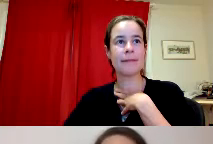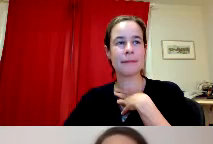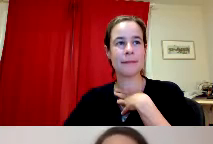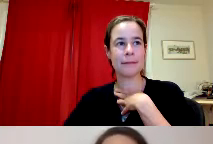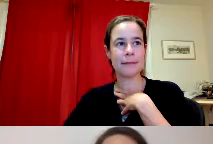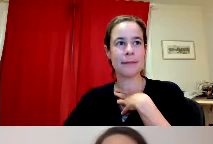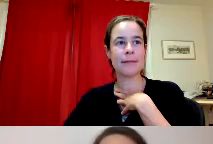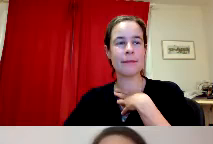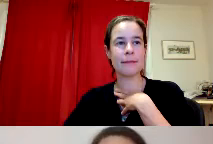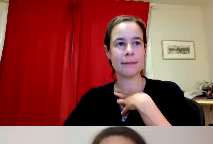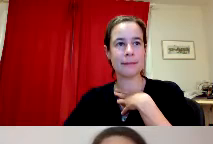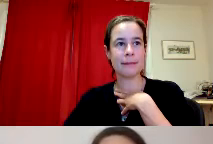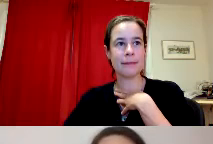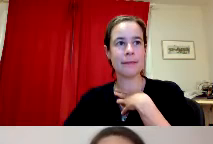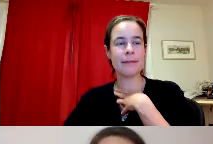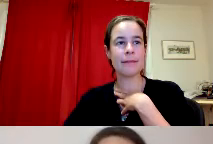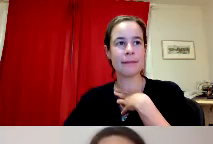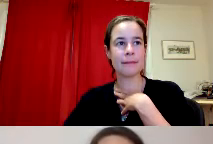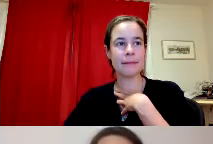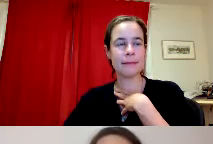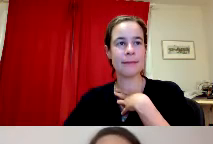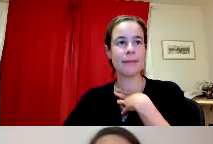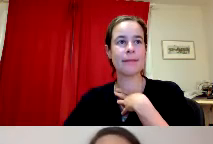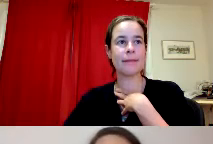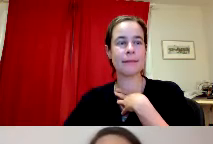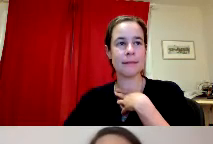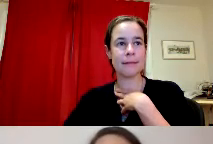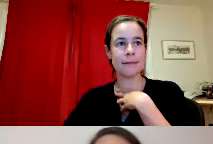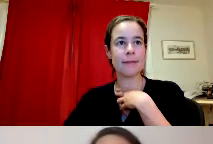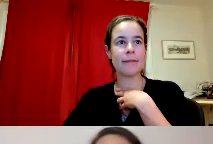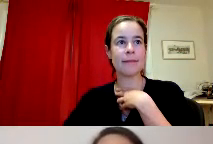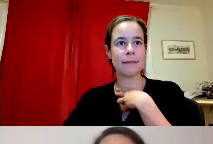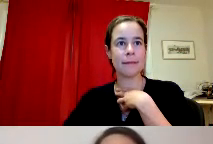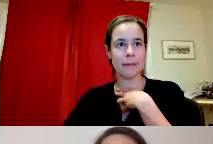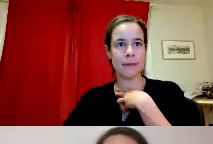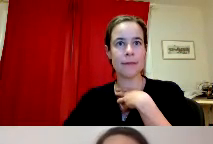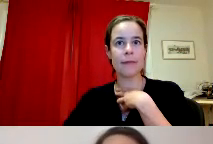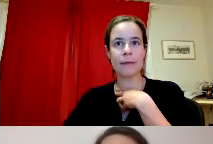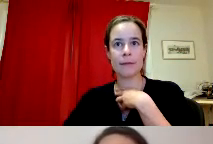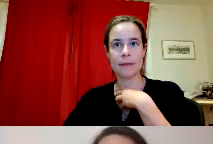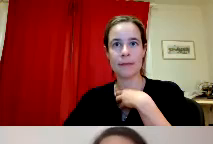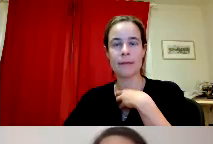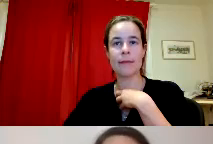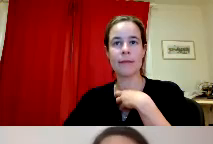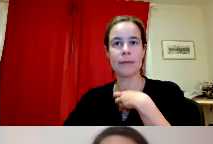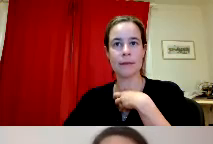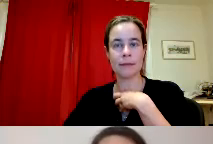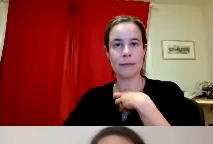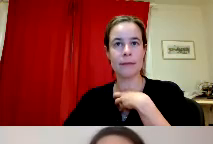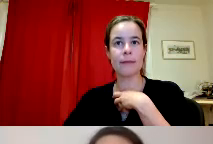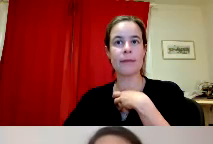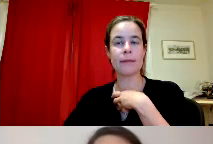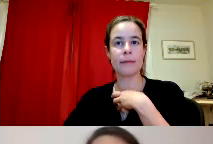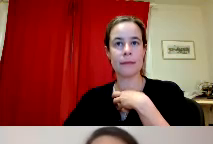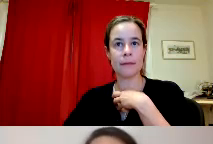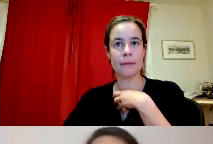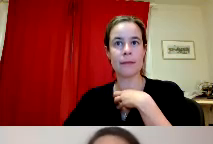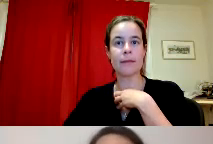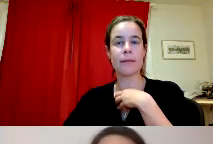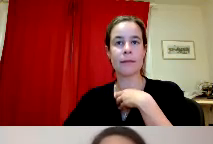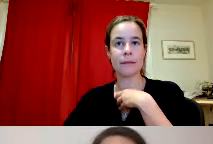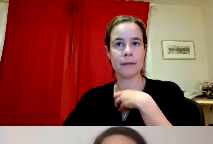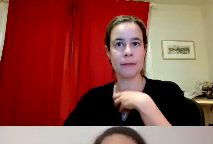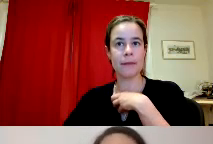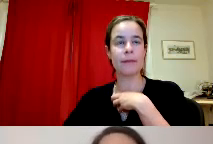videos of question periods with lactation consultants and a lot of other educational pieces